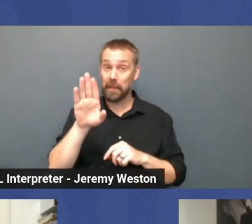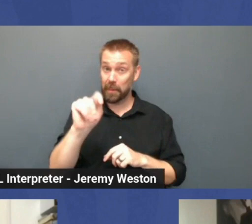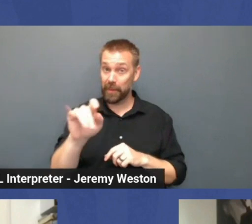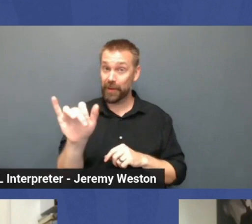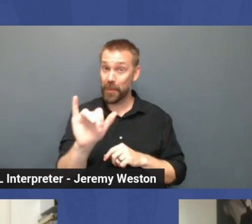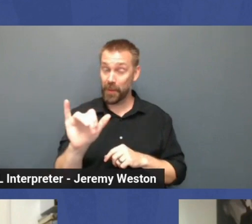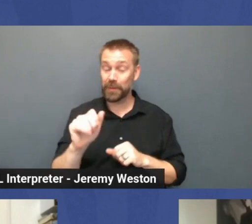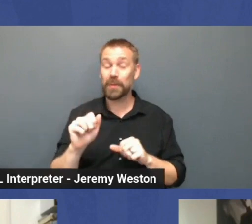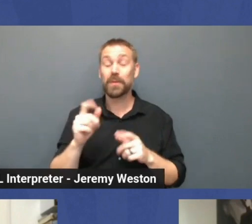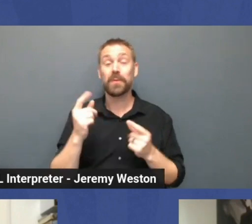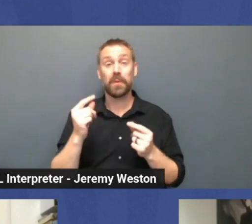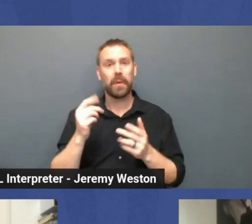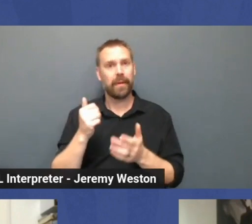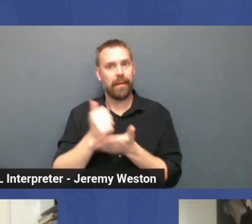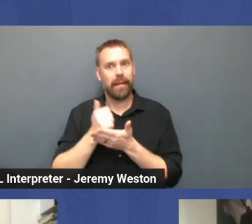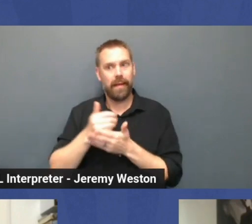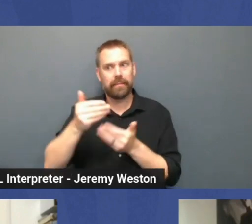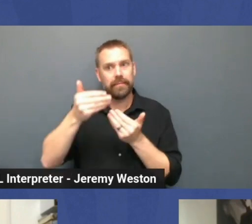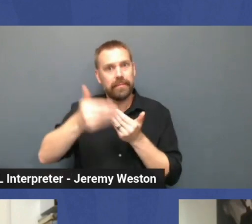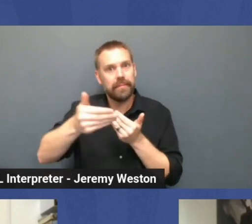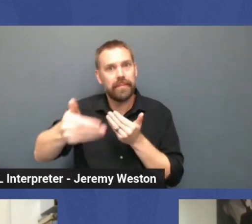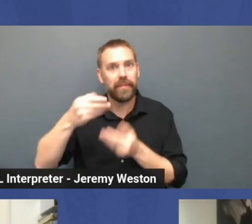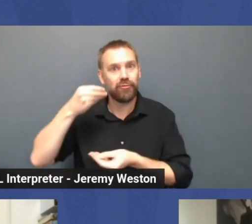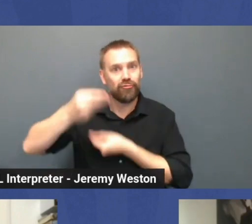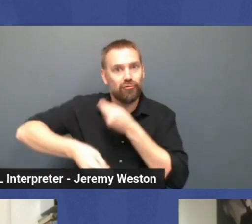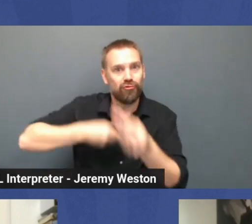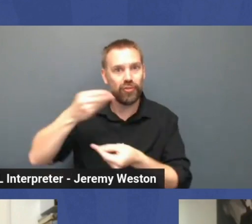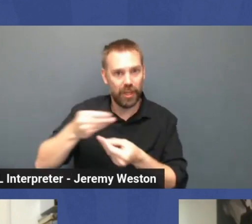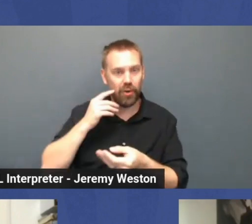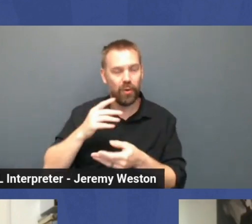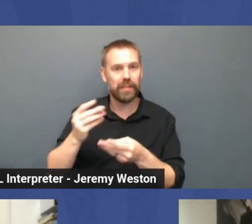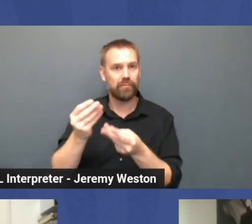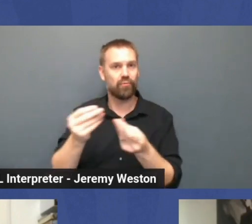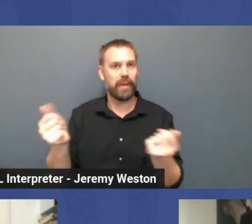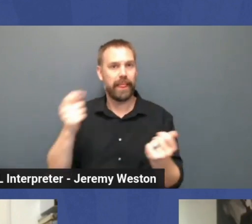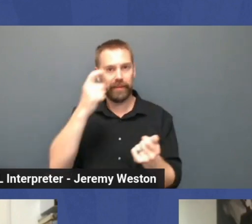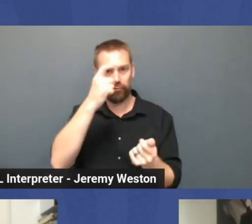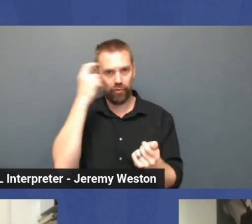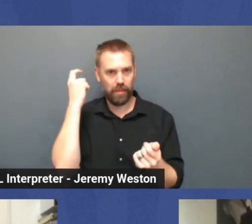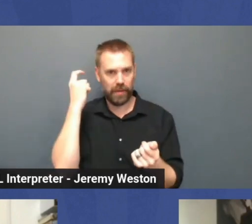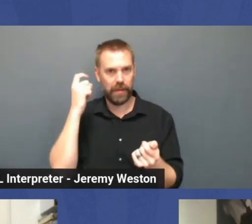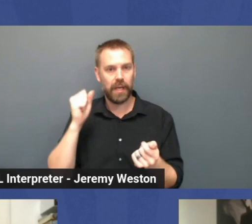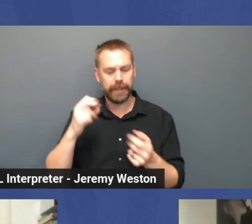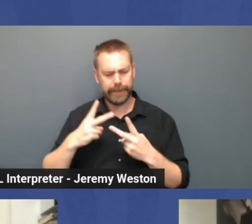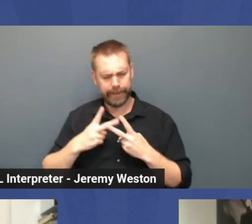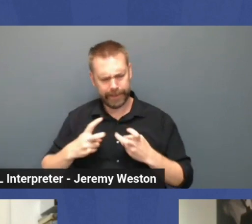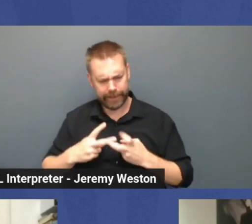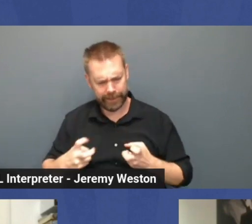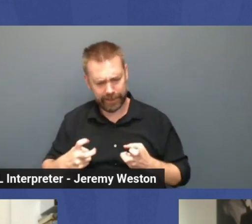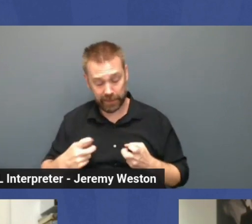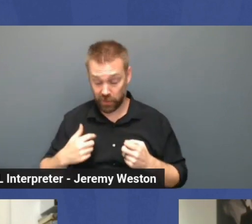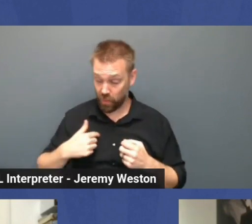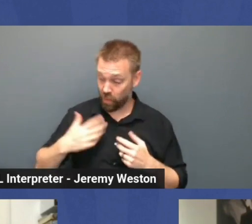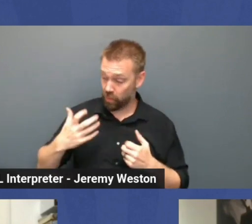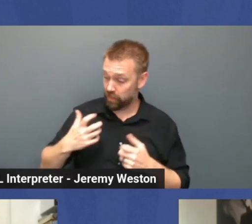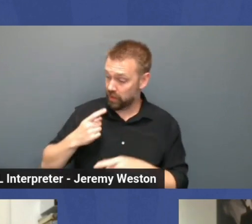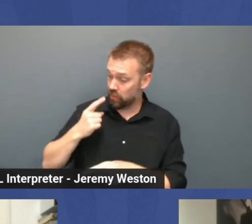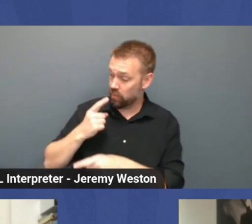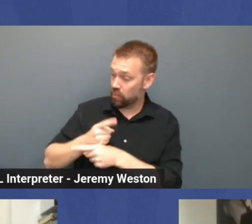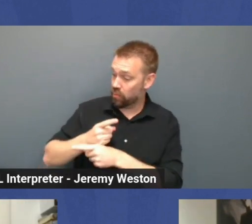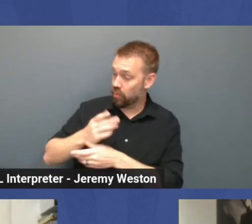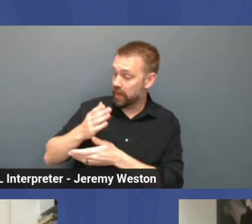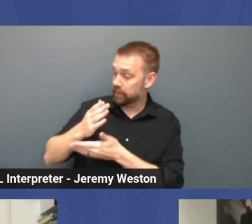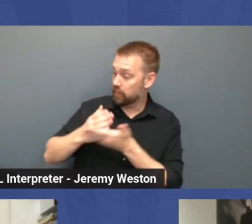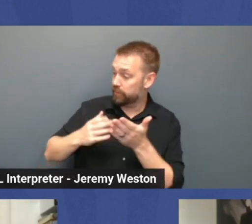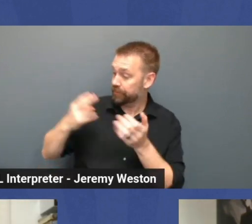help generations relieve trauma. So ask yourselves, do you want to be on the right side of history or